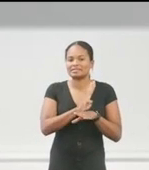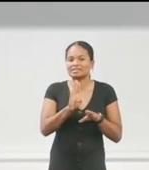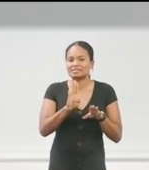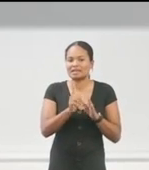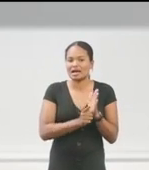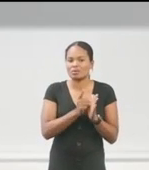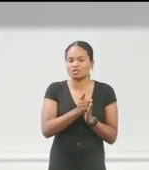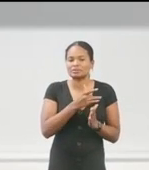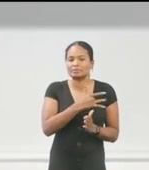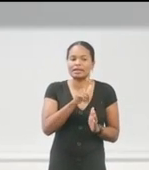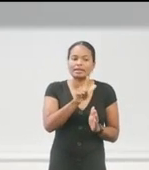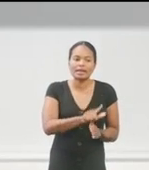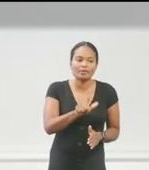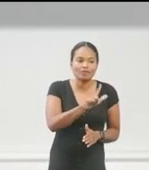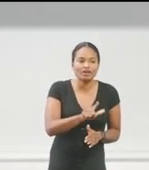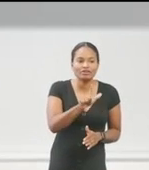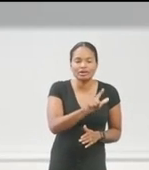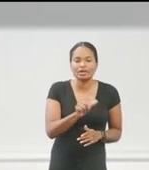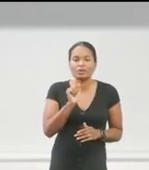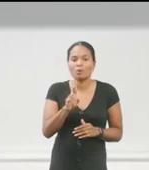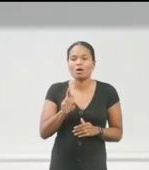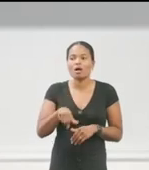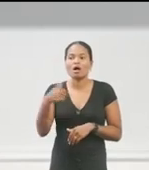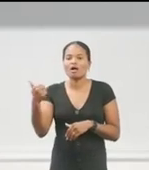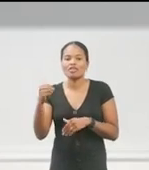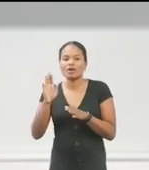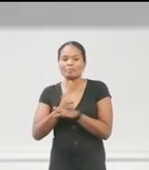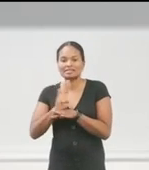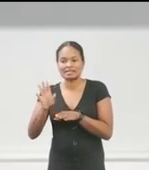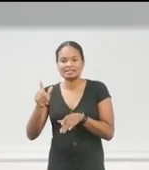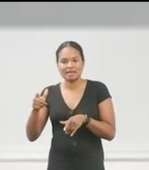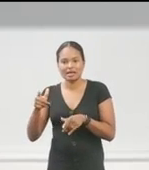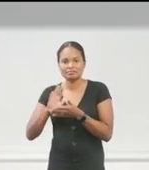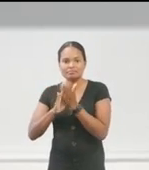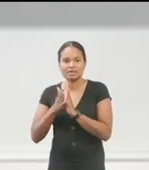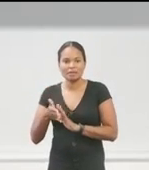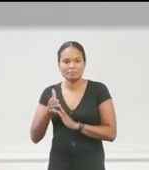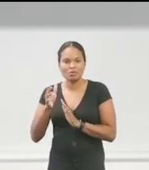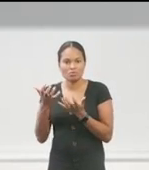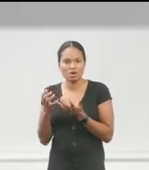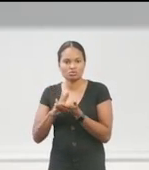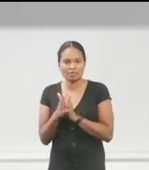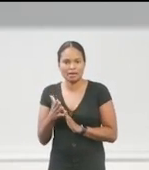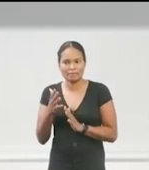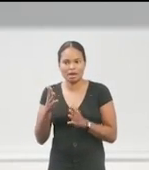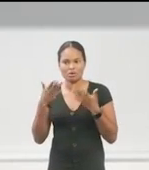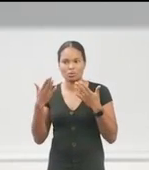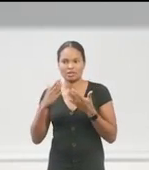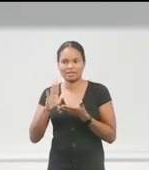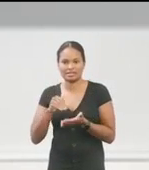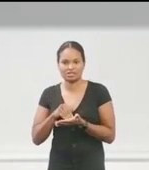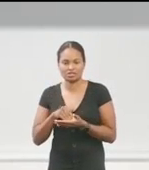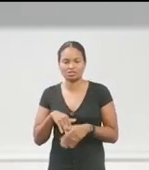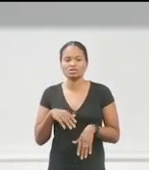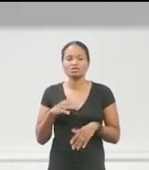business that has opted to be a cooling center, so a government building or a private business, and generally